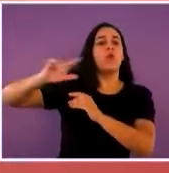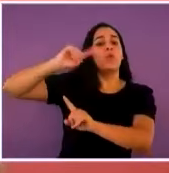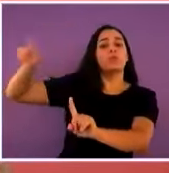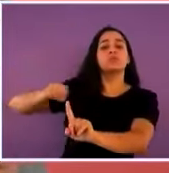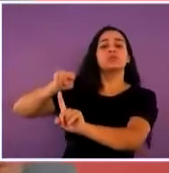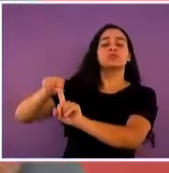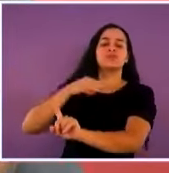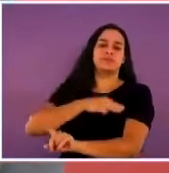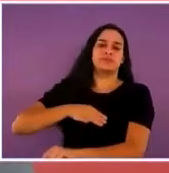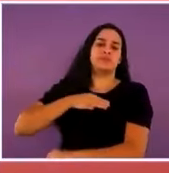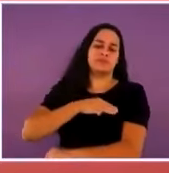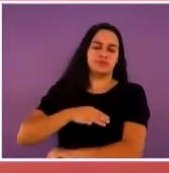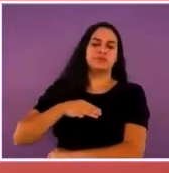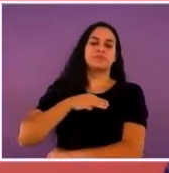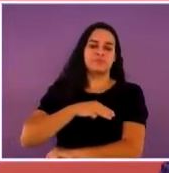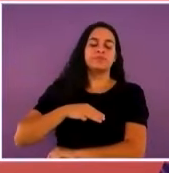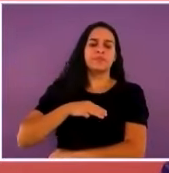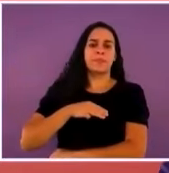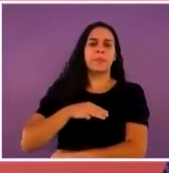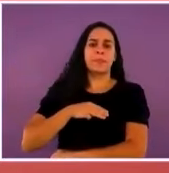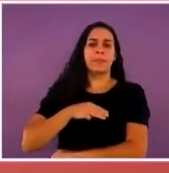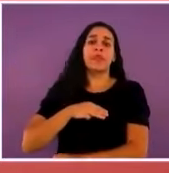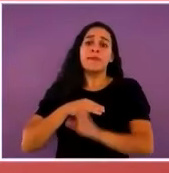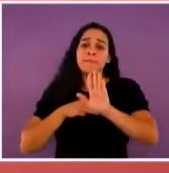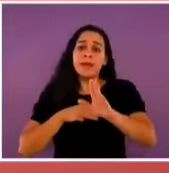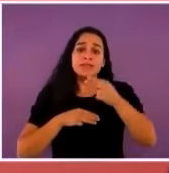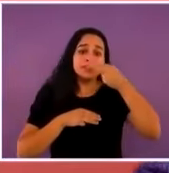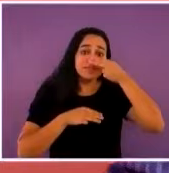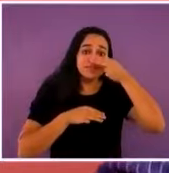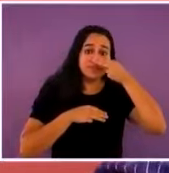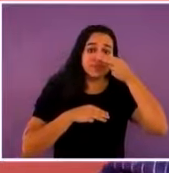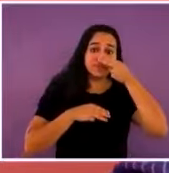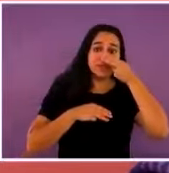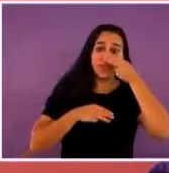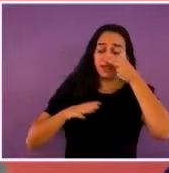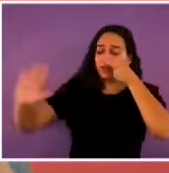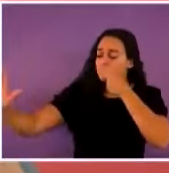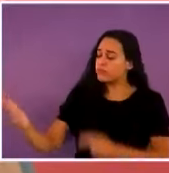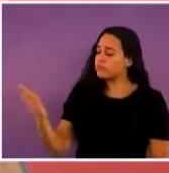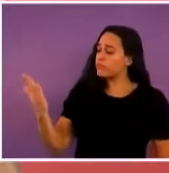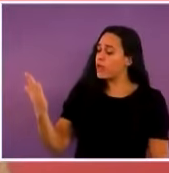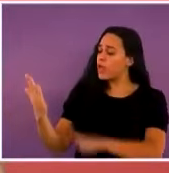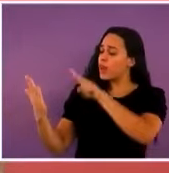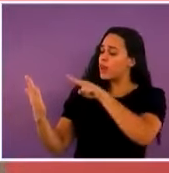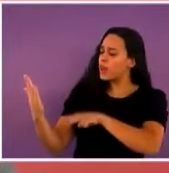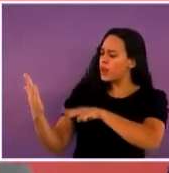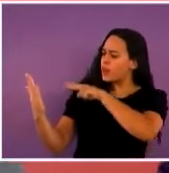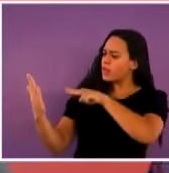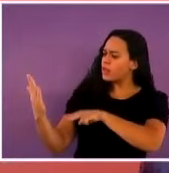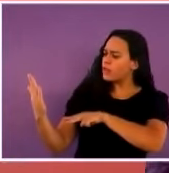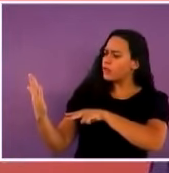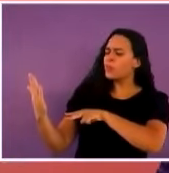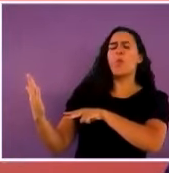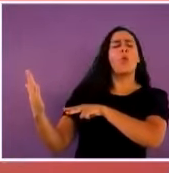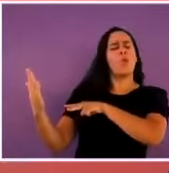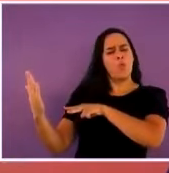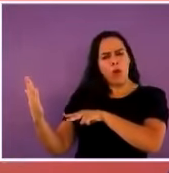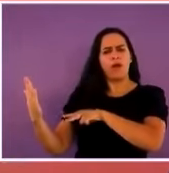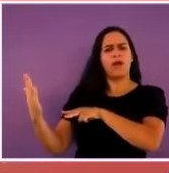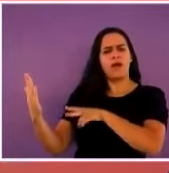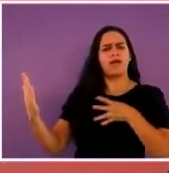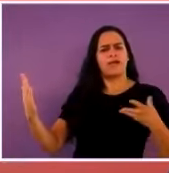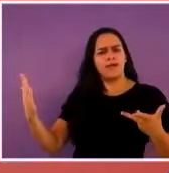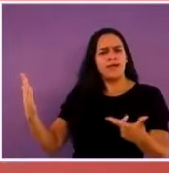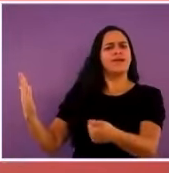after reading this document, e muitos evangélicos, depois de ler esses documentos, they said, wonderful. Eles disseram, maravilhoso.